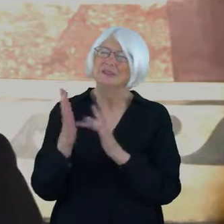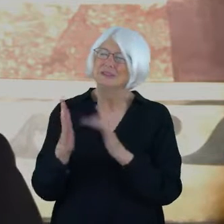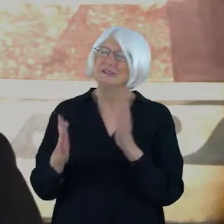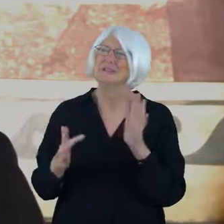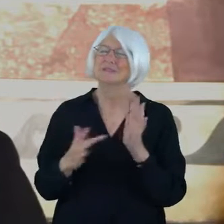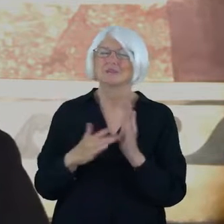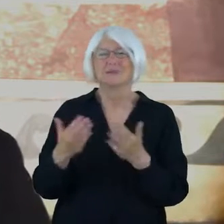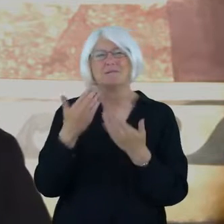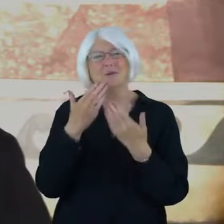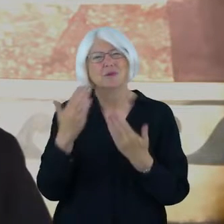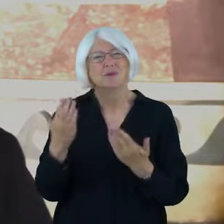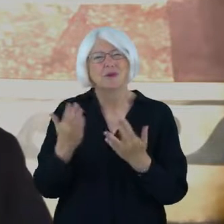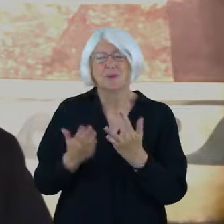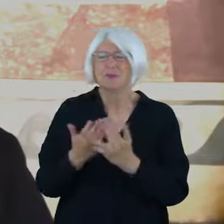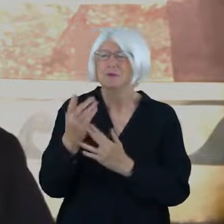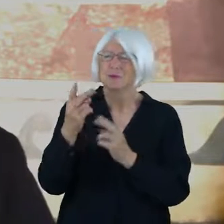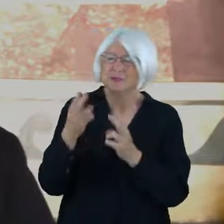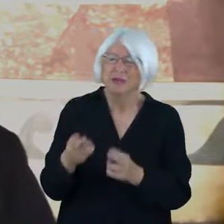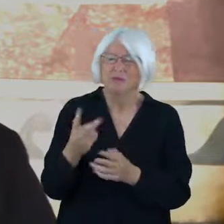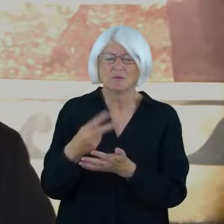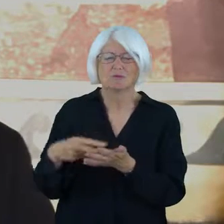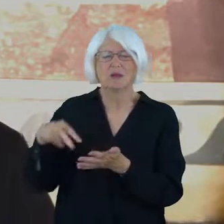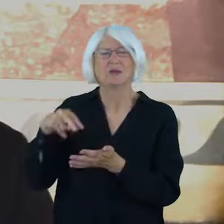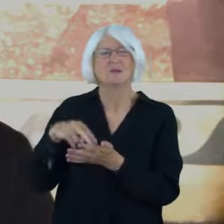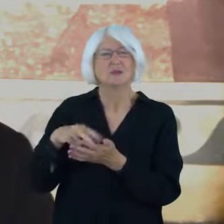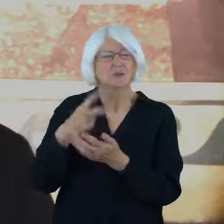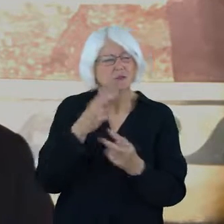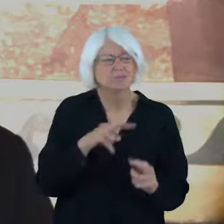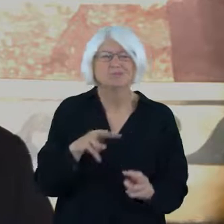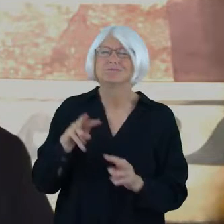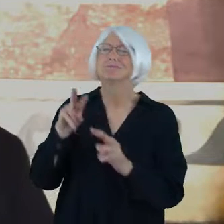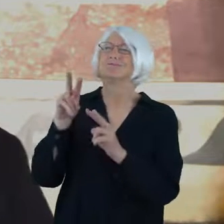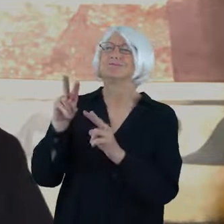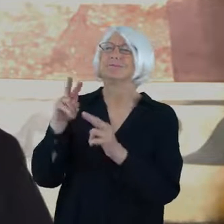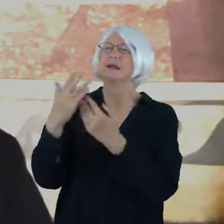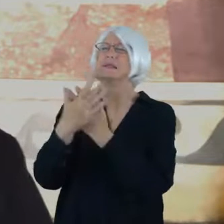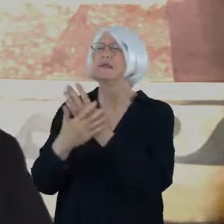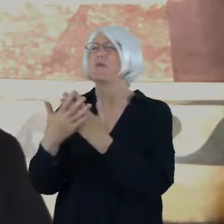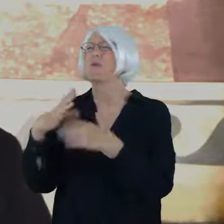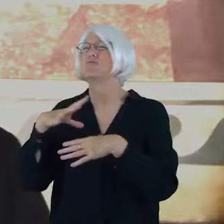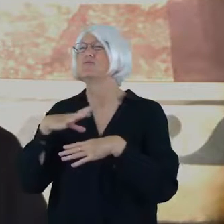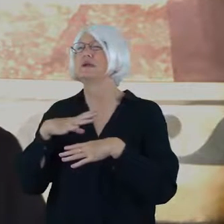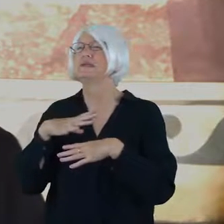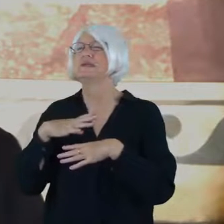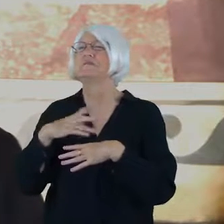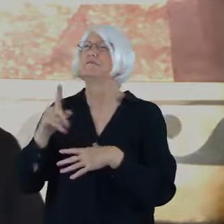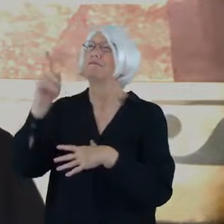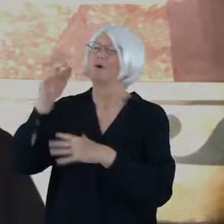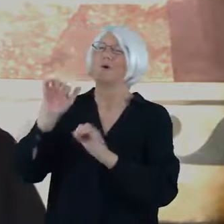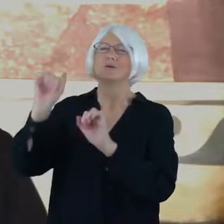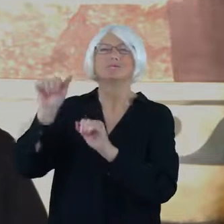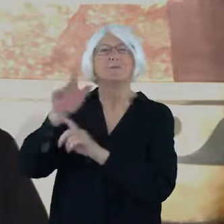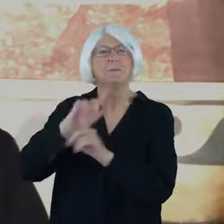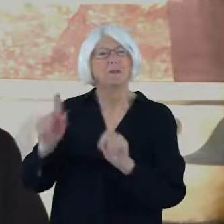Christ, we give you thanks that in your death and resurrection, you point to a Sabbath rest for the people of God. Help us to seek